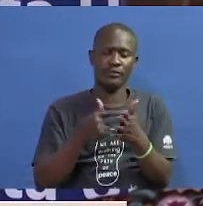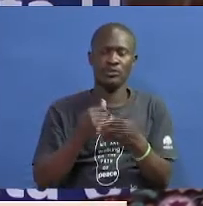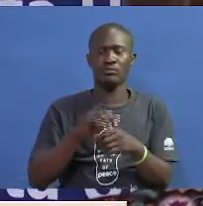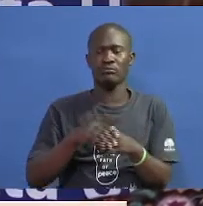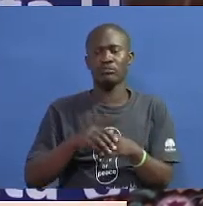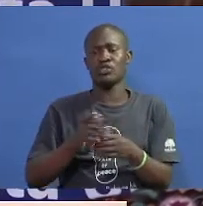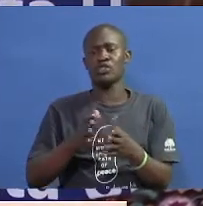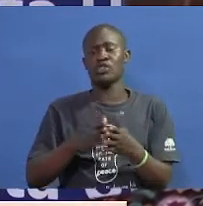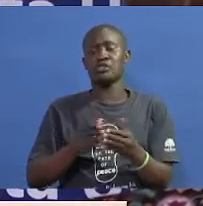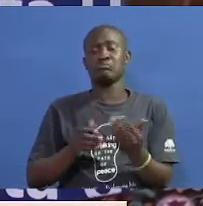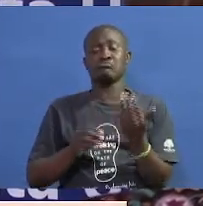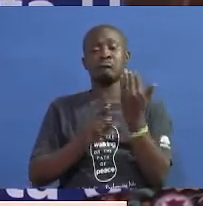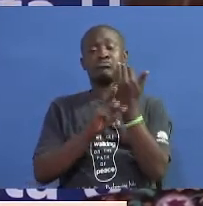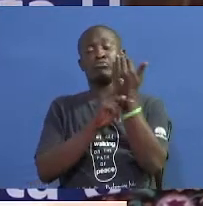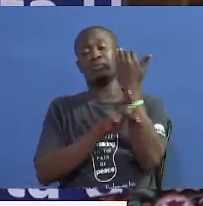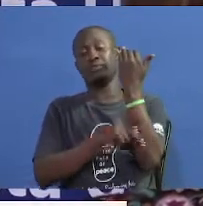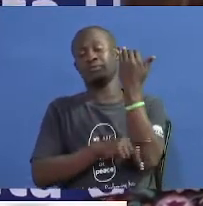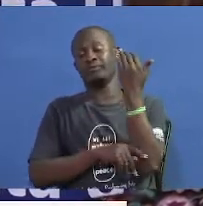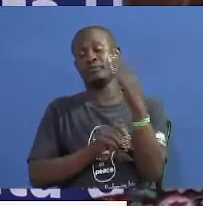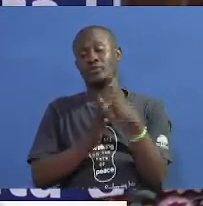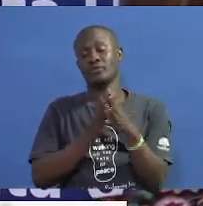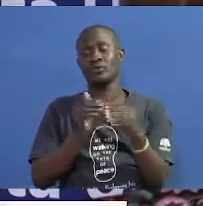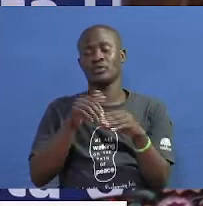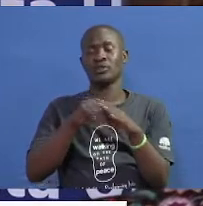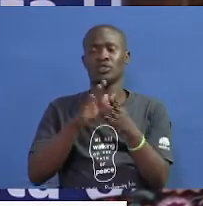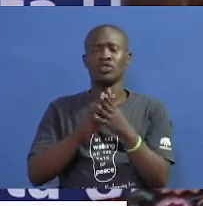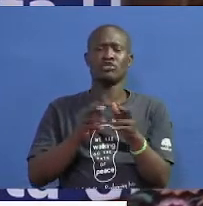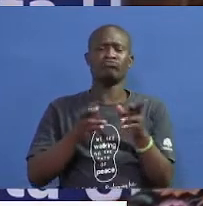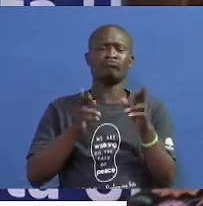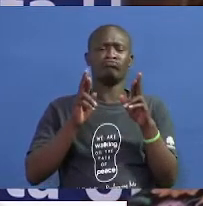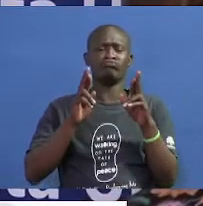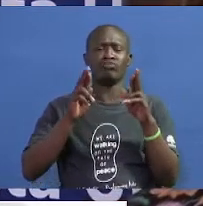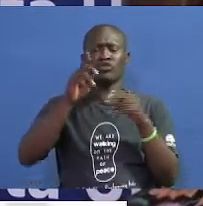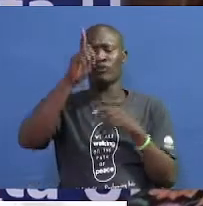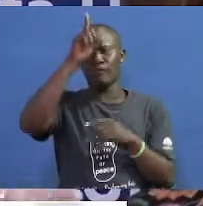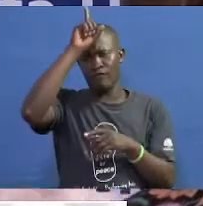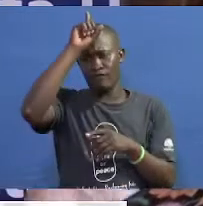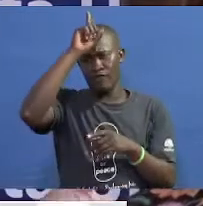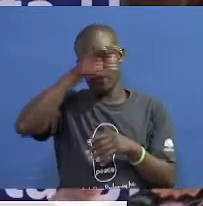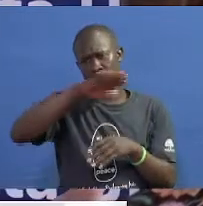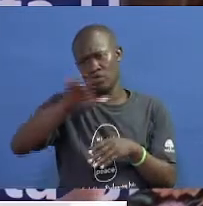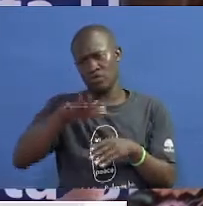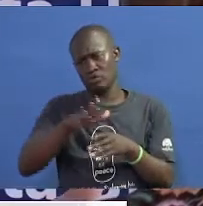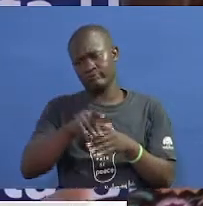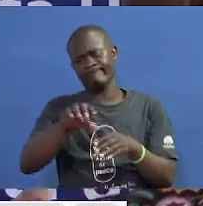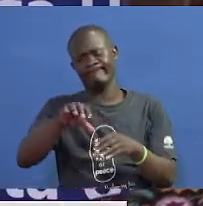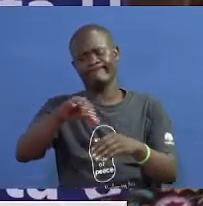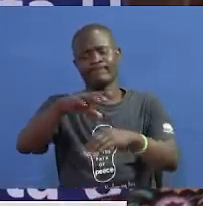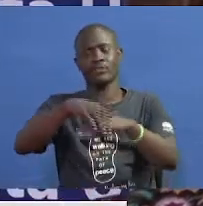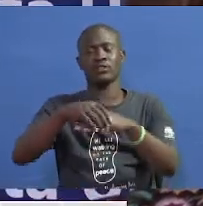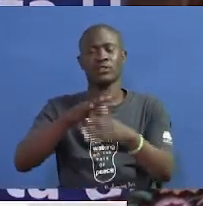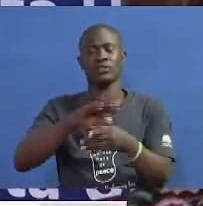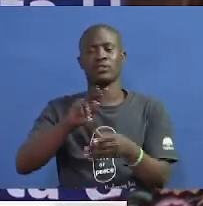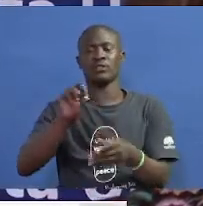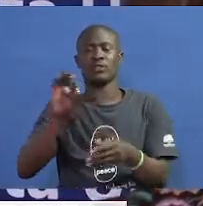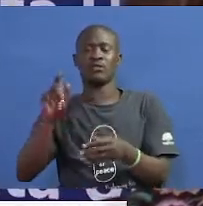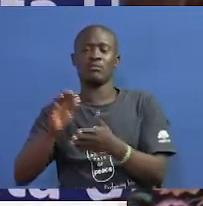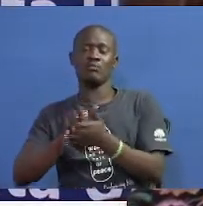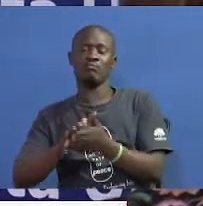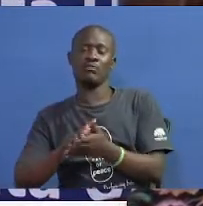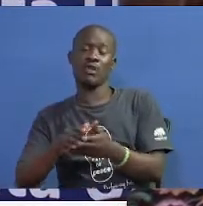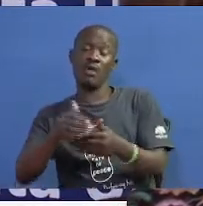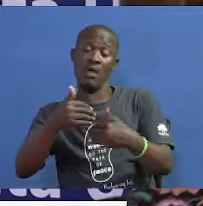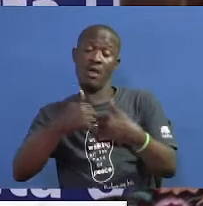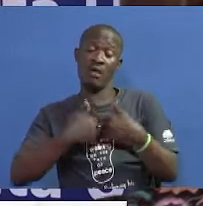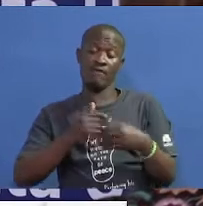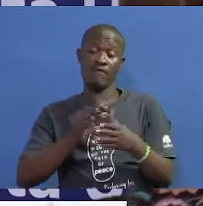of vulnerable, marginalized patients, particularly in rural areas, and get them access to this training. And